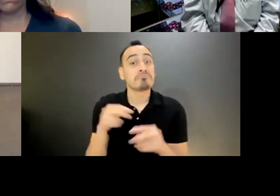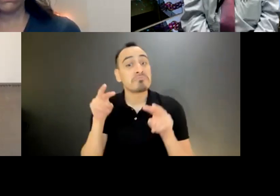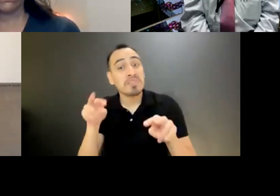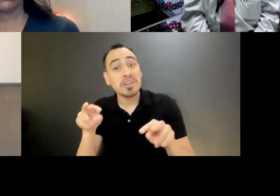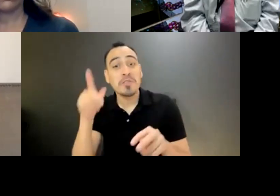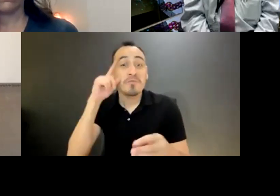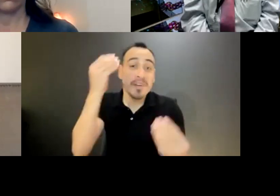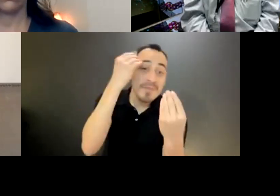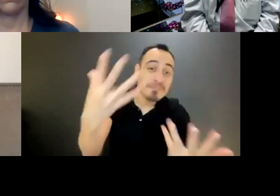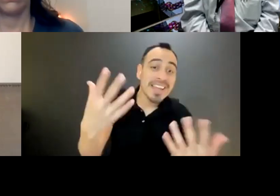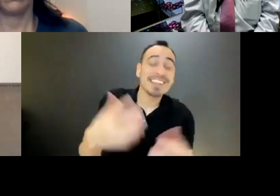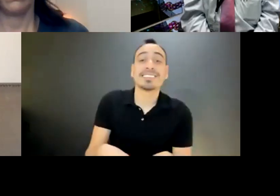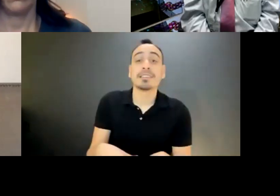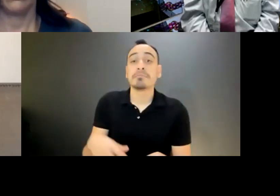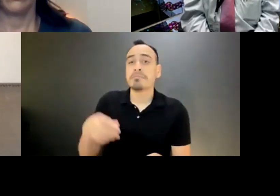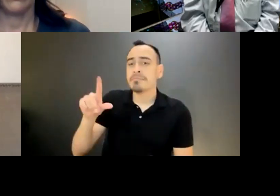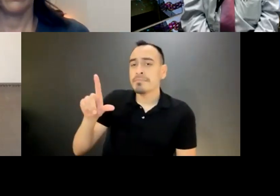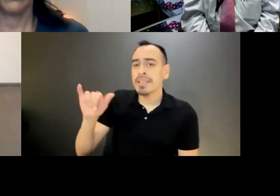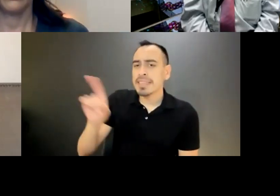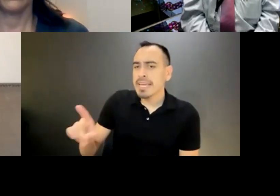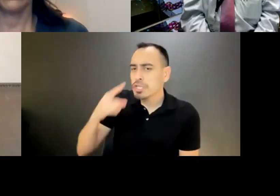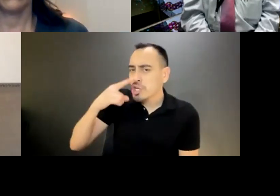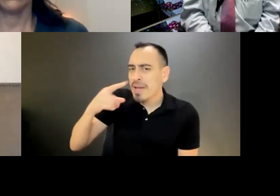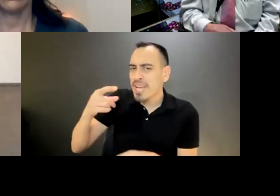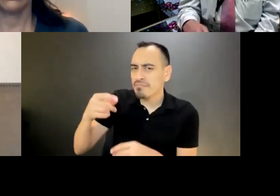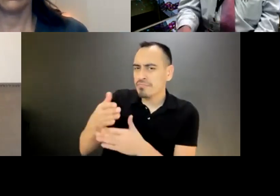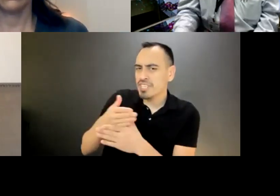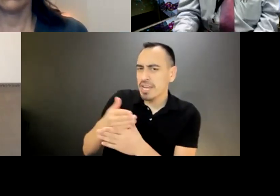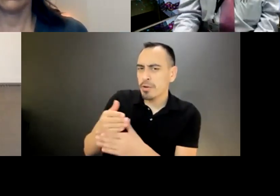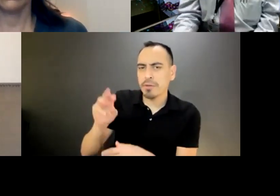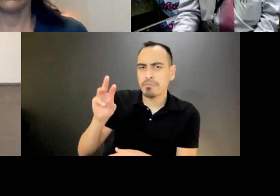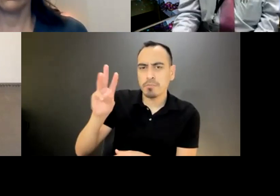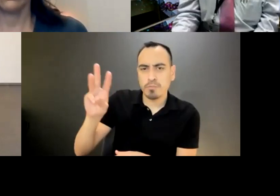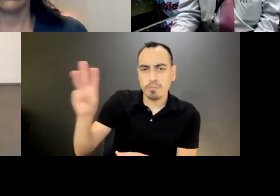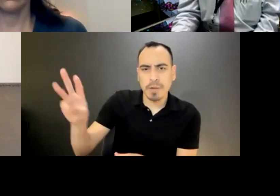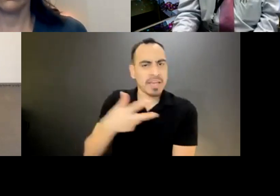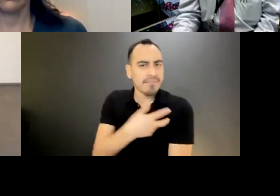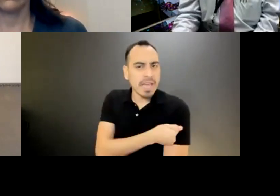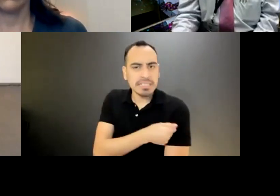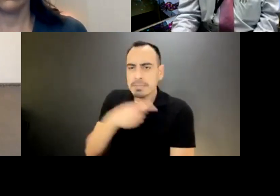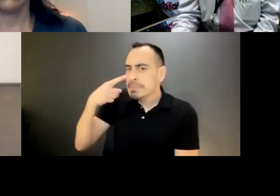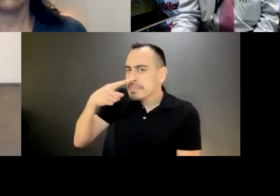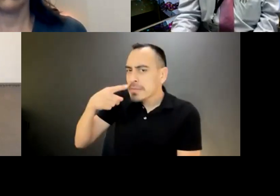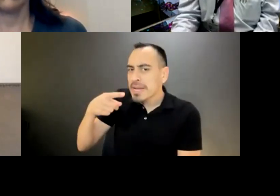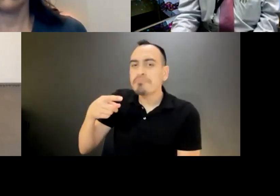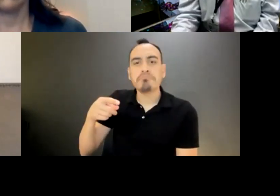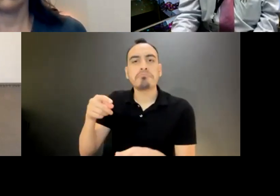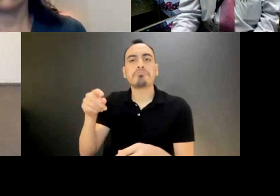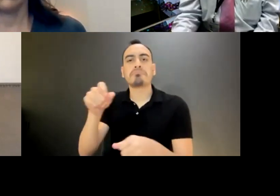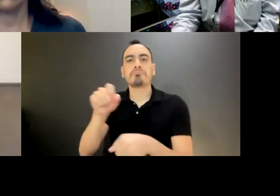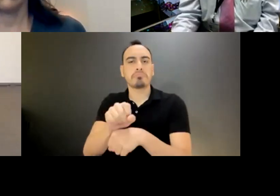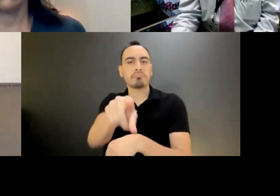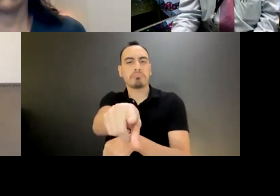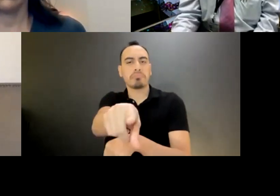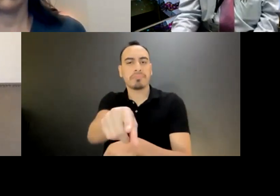share everyone, the Sac County COVID-19 vaccine website. There you could stay up to date